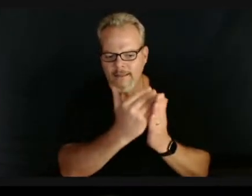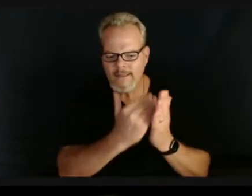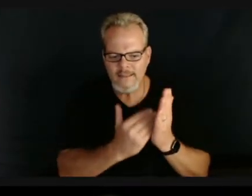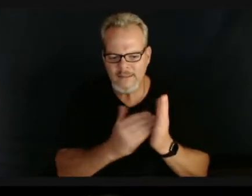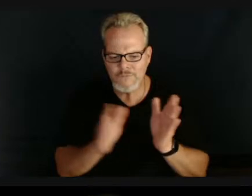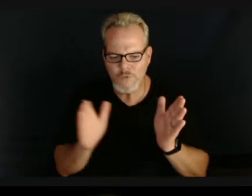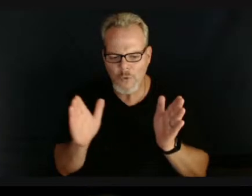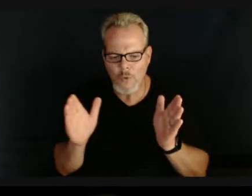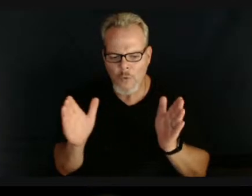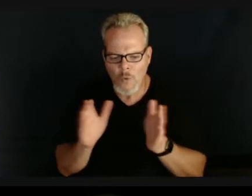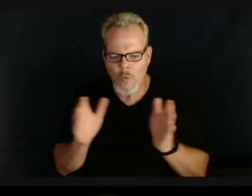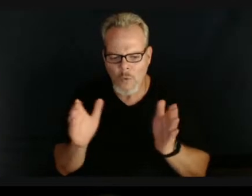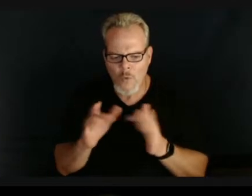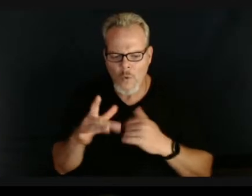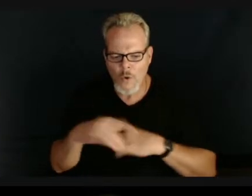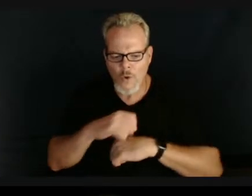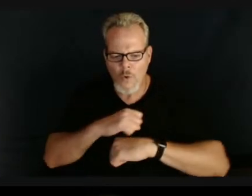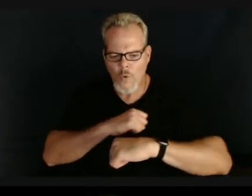update?